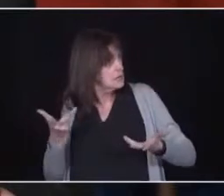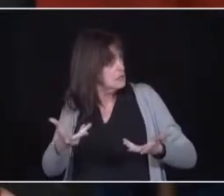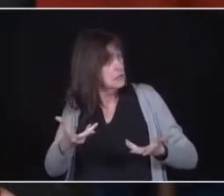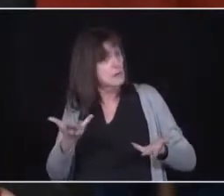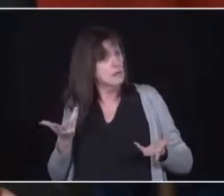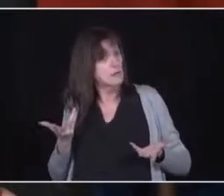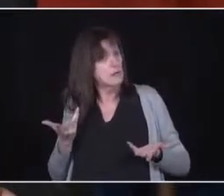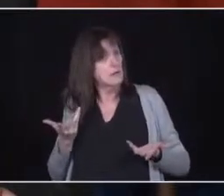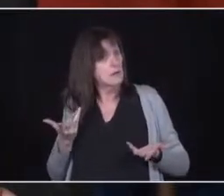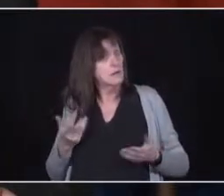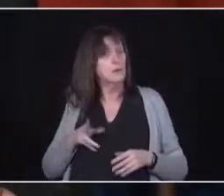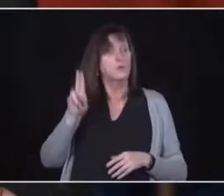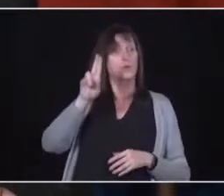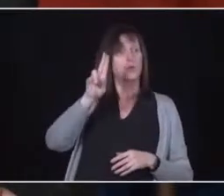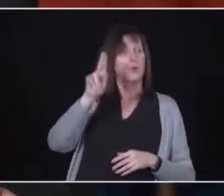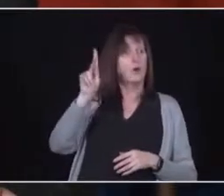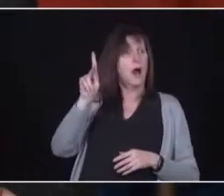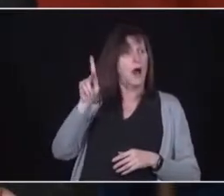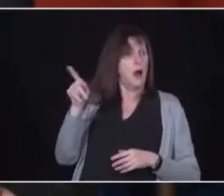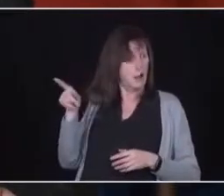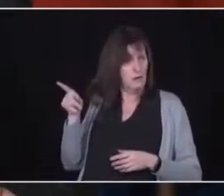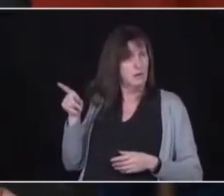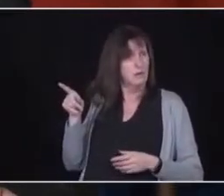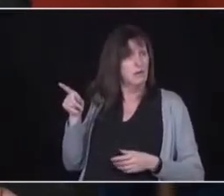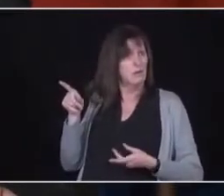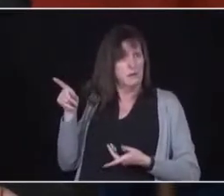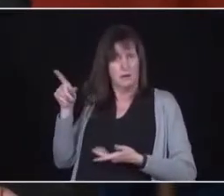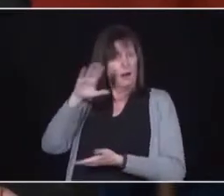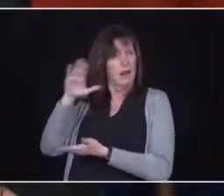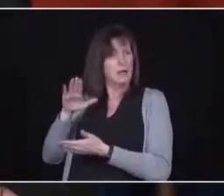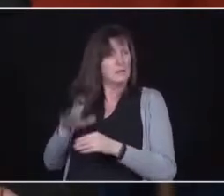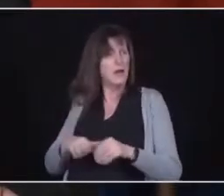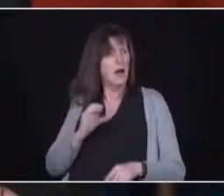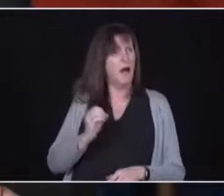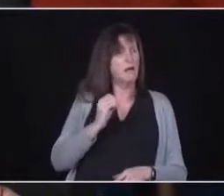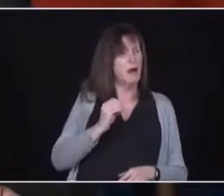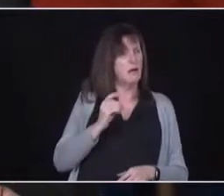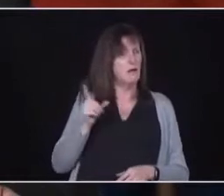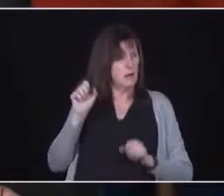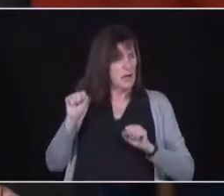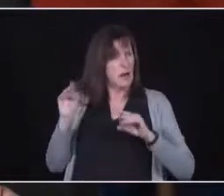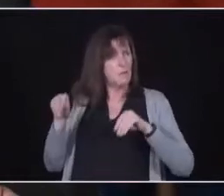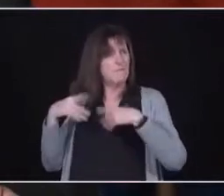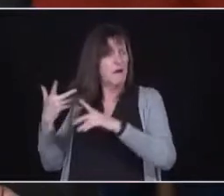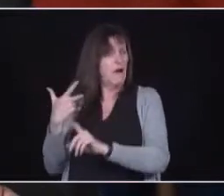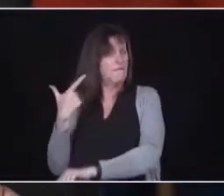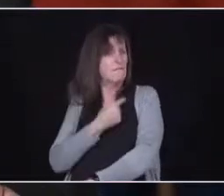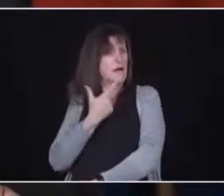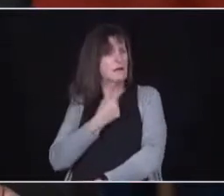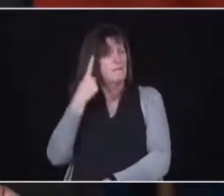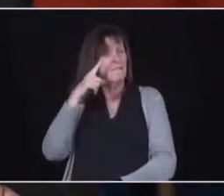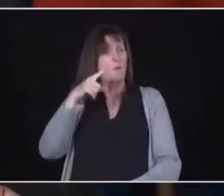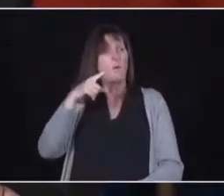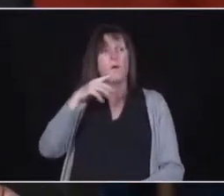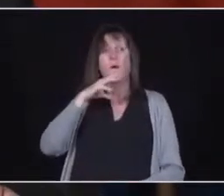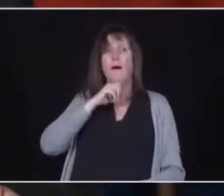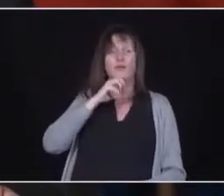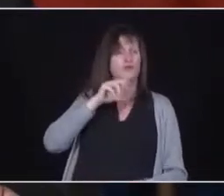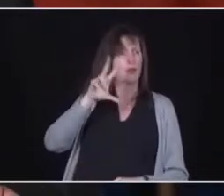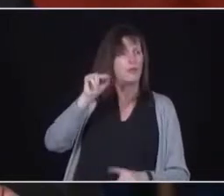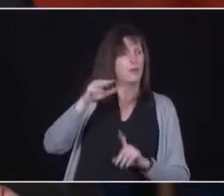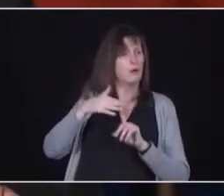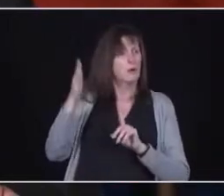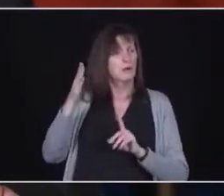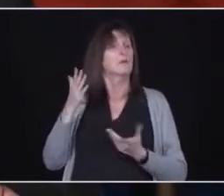Ontario. They knocked the age down to 30 years of age with AstraZeneca. And if you have